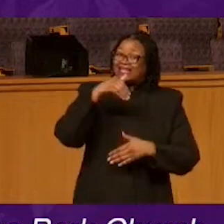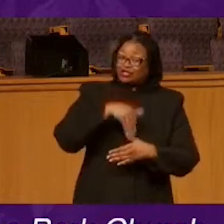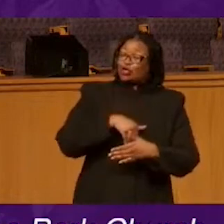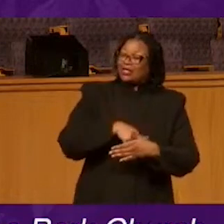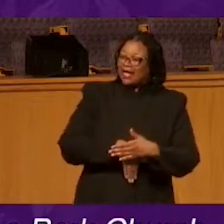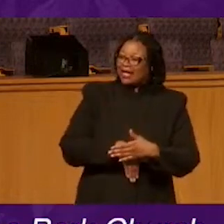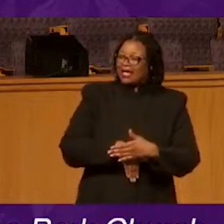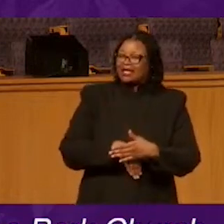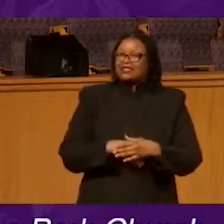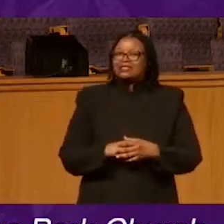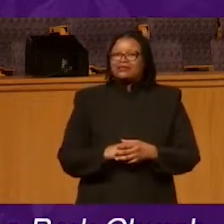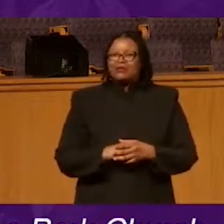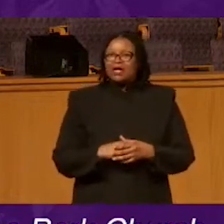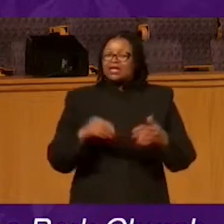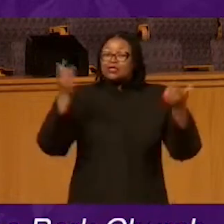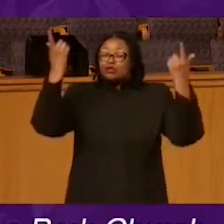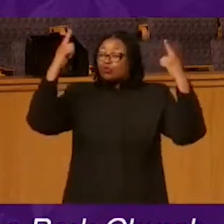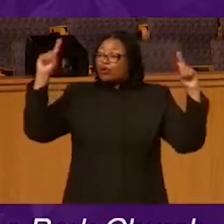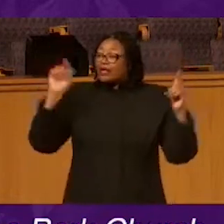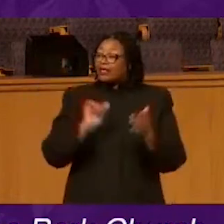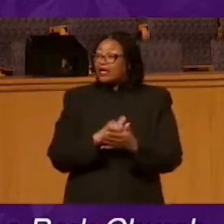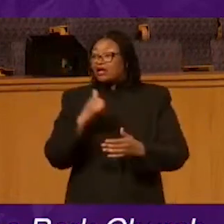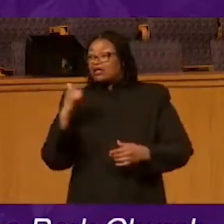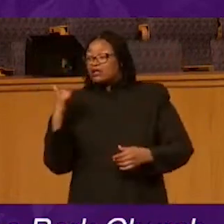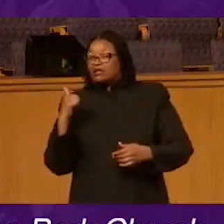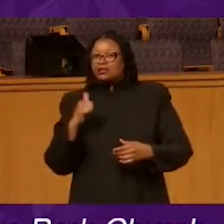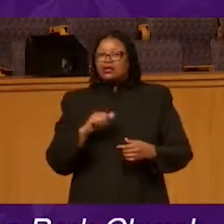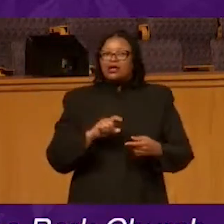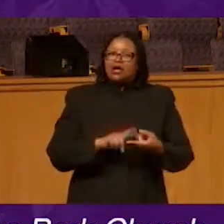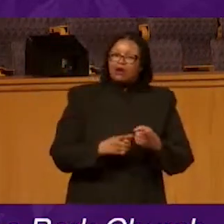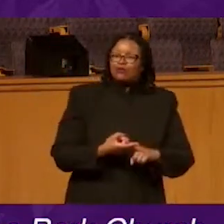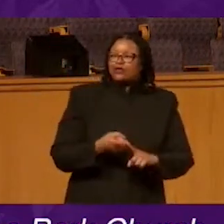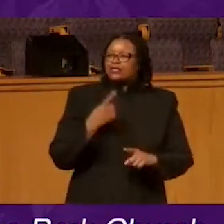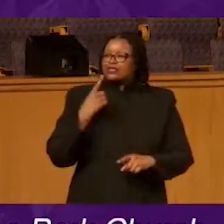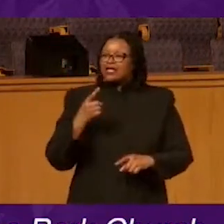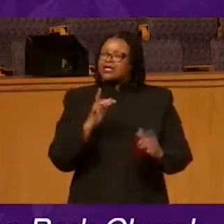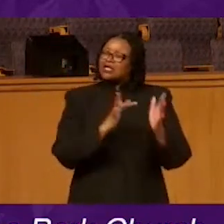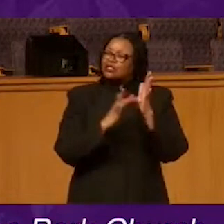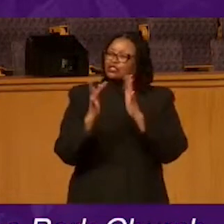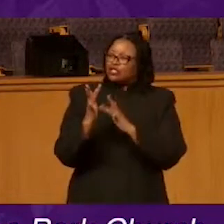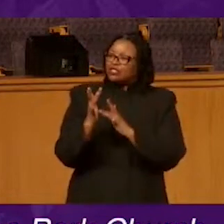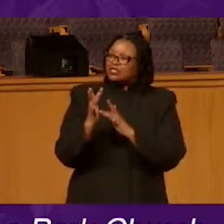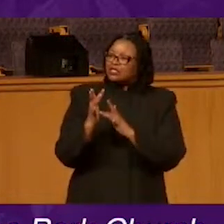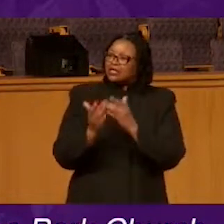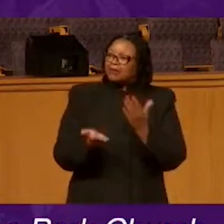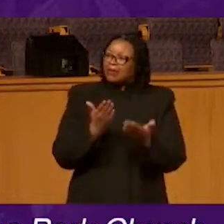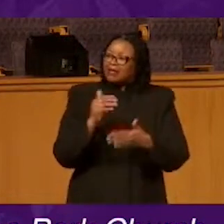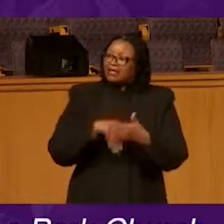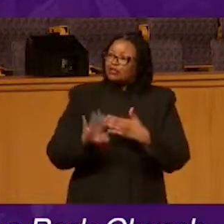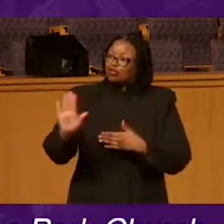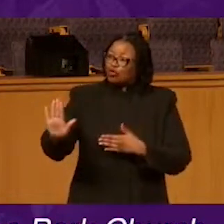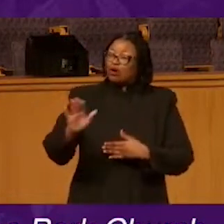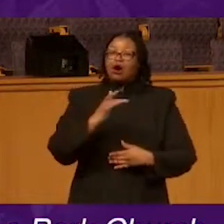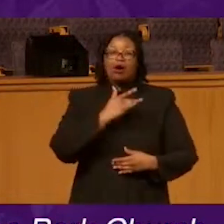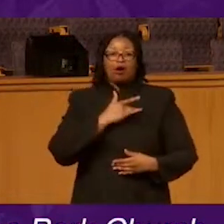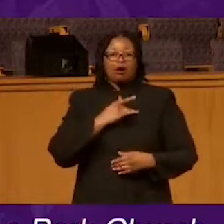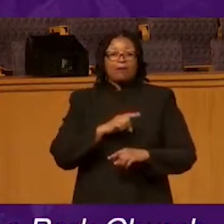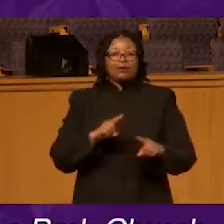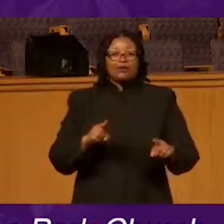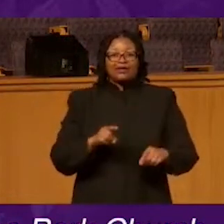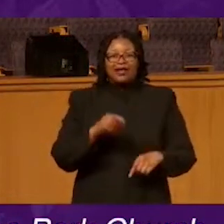It is so profound that another friend, Pete Scazzaro, has said, Jesus may be in your heart, but